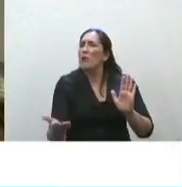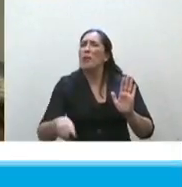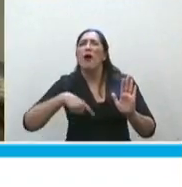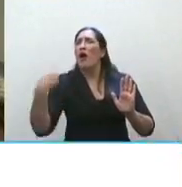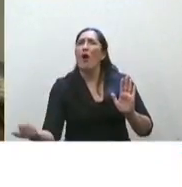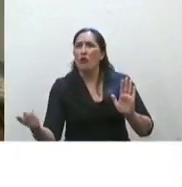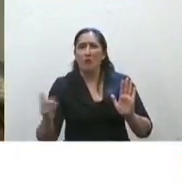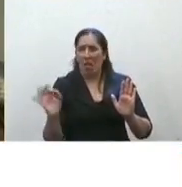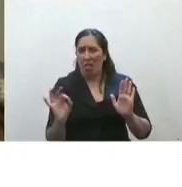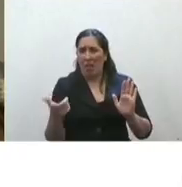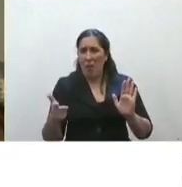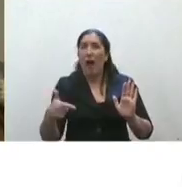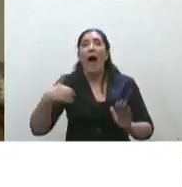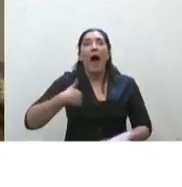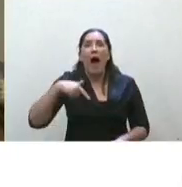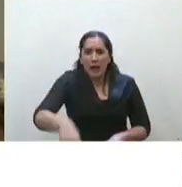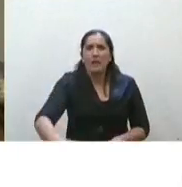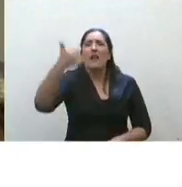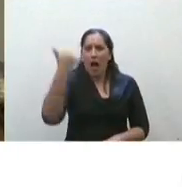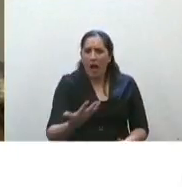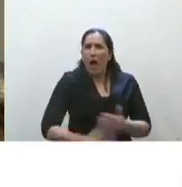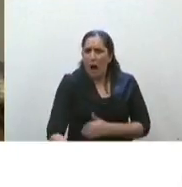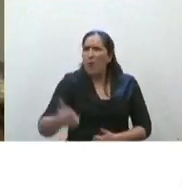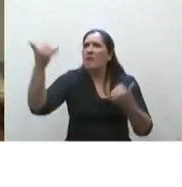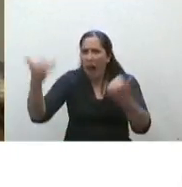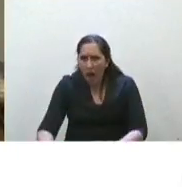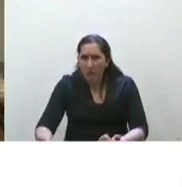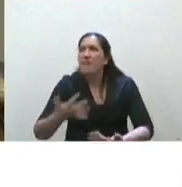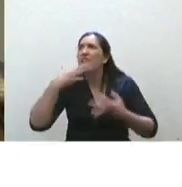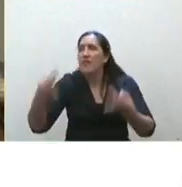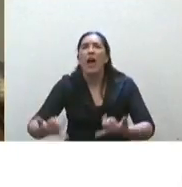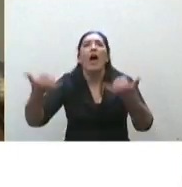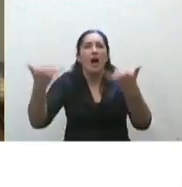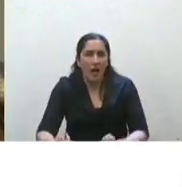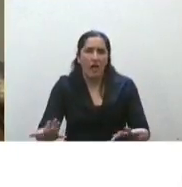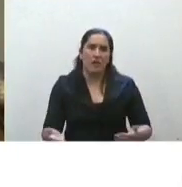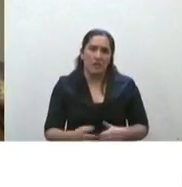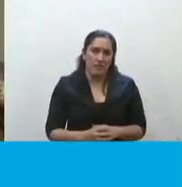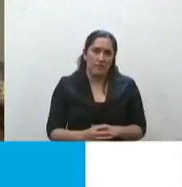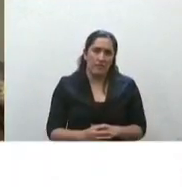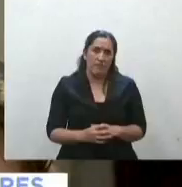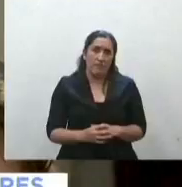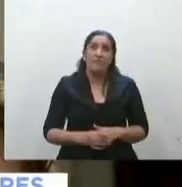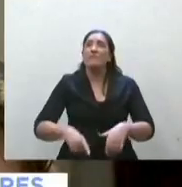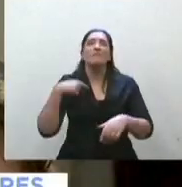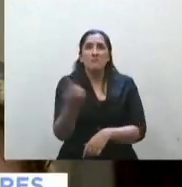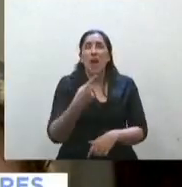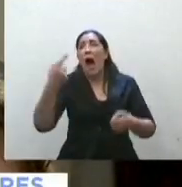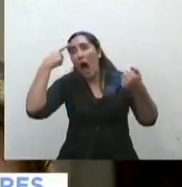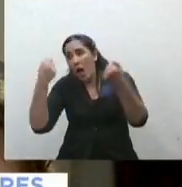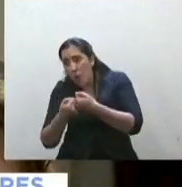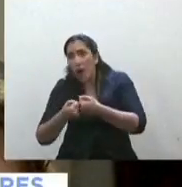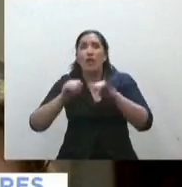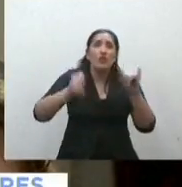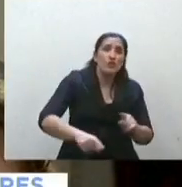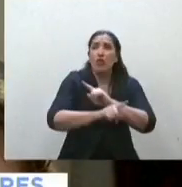not proposing an alternative solution to a problem that exists. Abortion is a reality in Argentina. It happens. Whether we agree